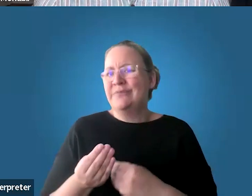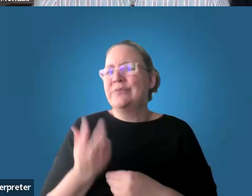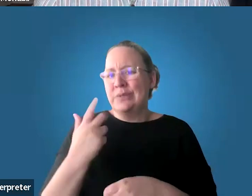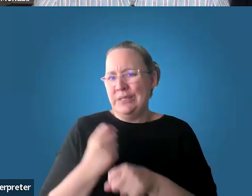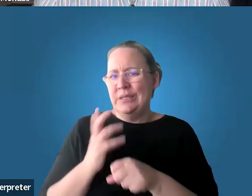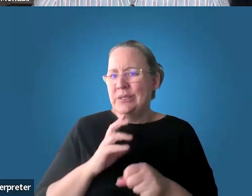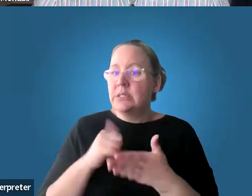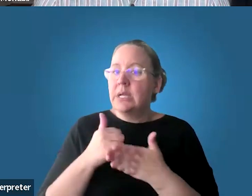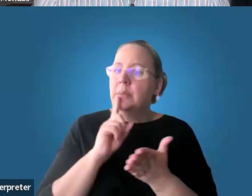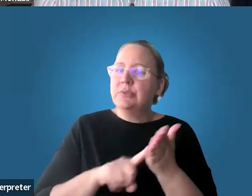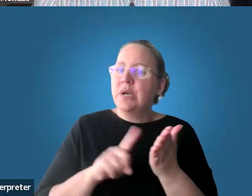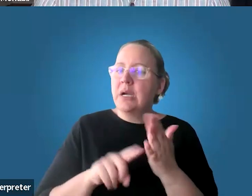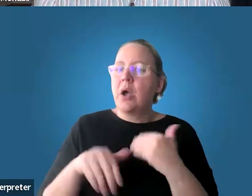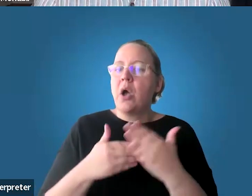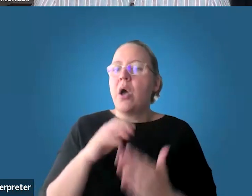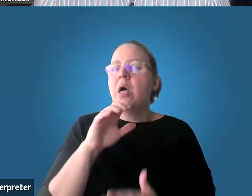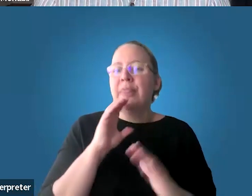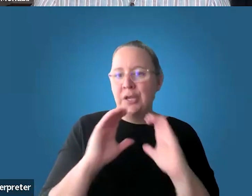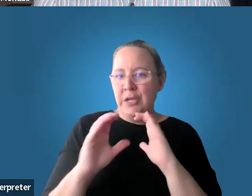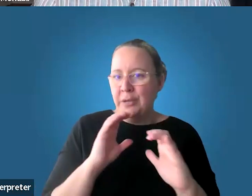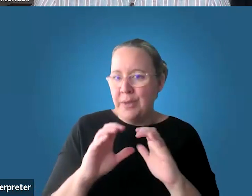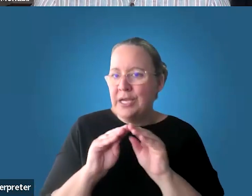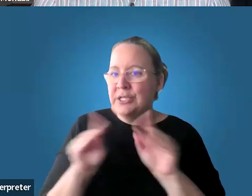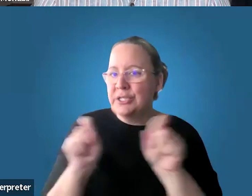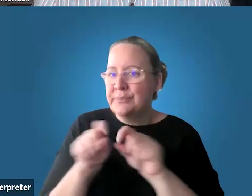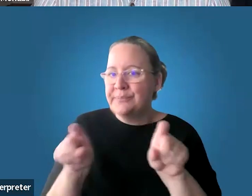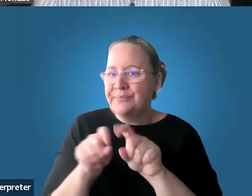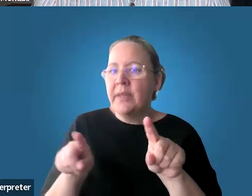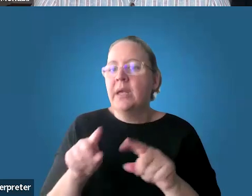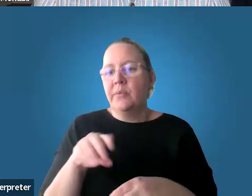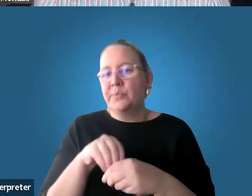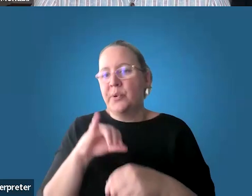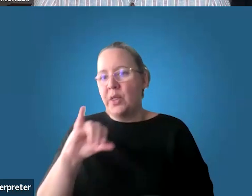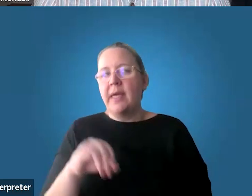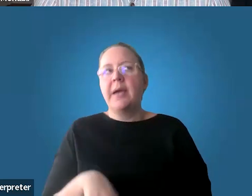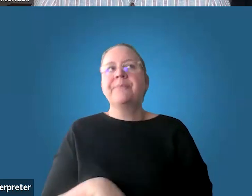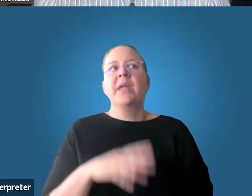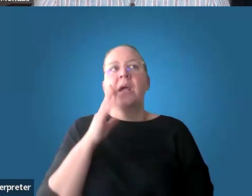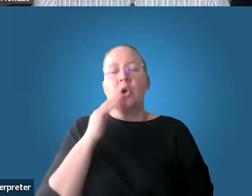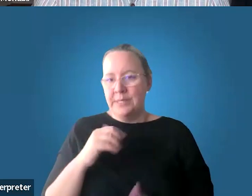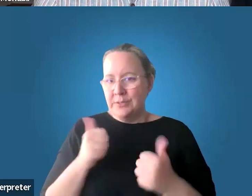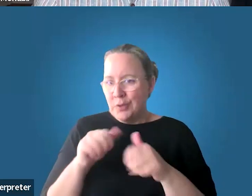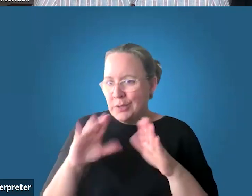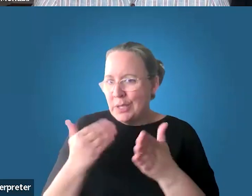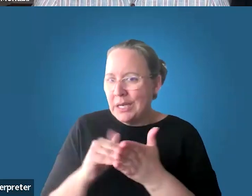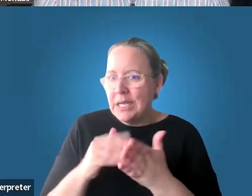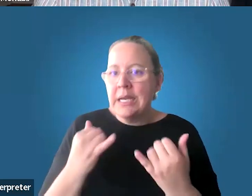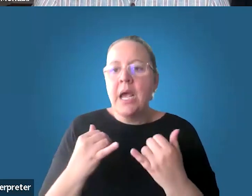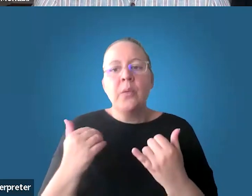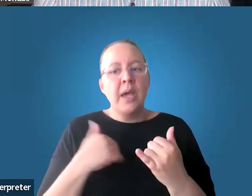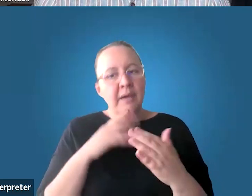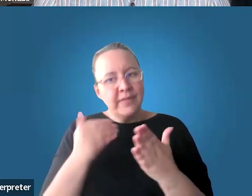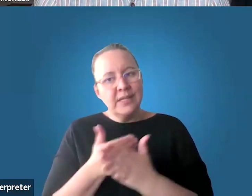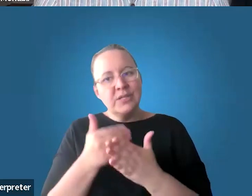track all the comms coming out of RWJF and the deep narratives that were a part of that. And our hope is to do that again now that we have this